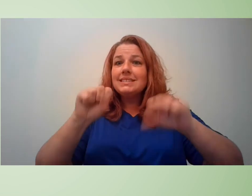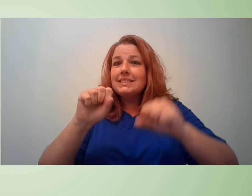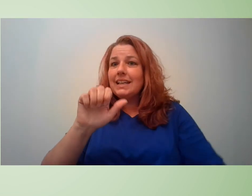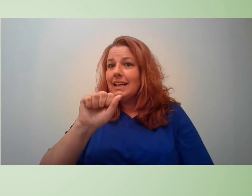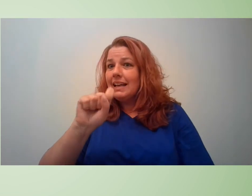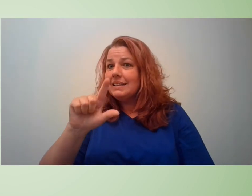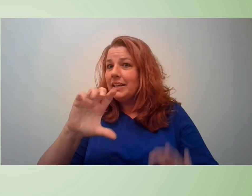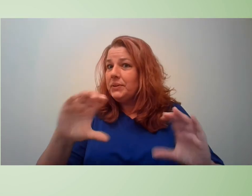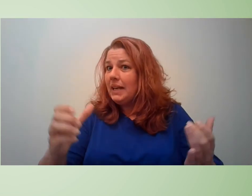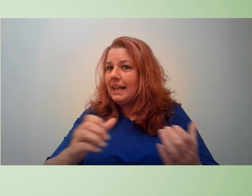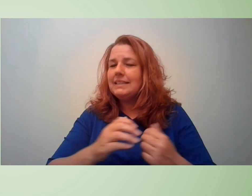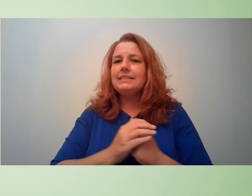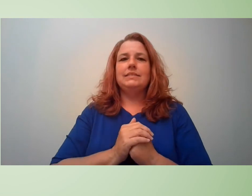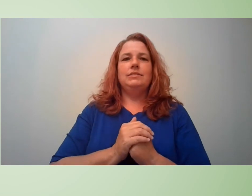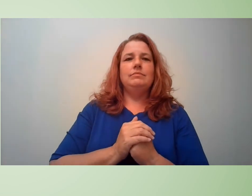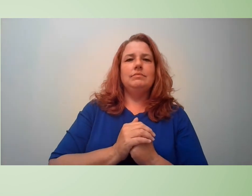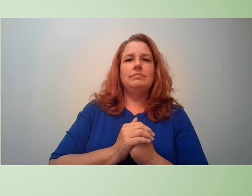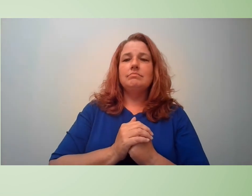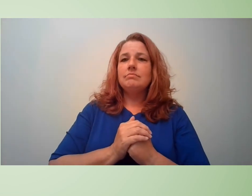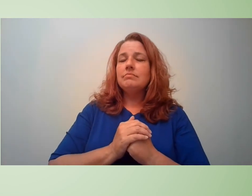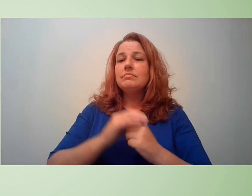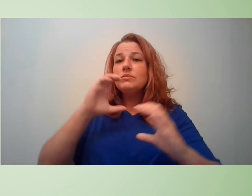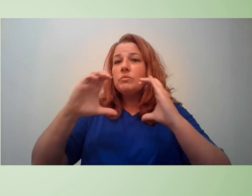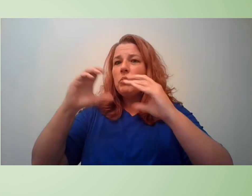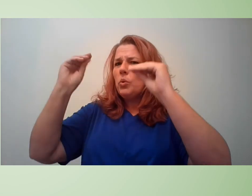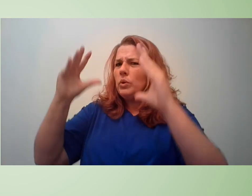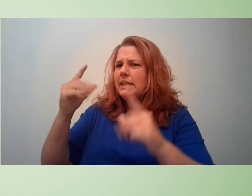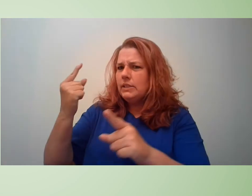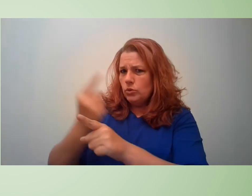child, volunteering, and providing feedback.